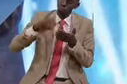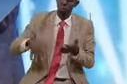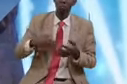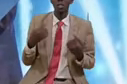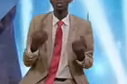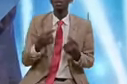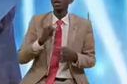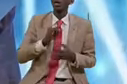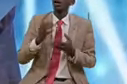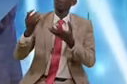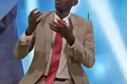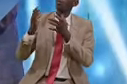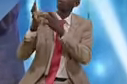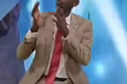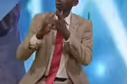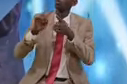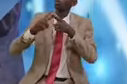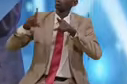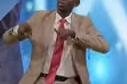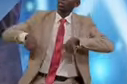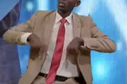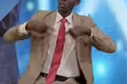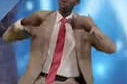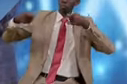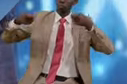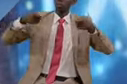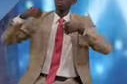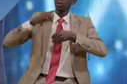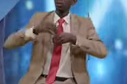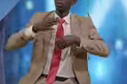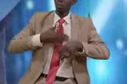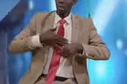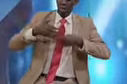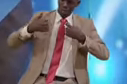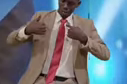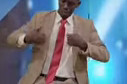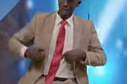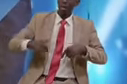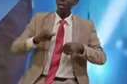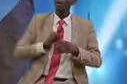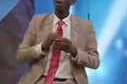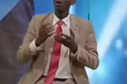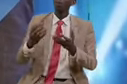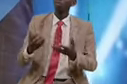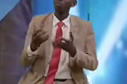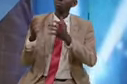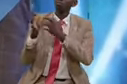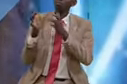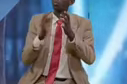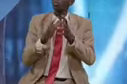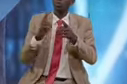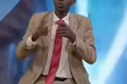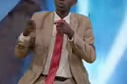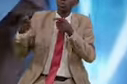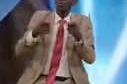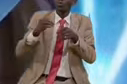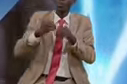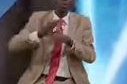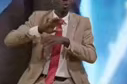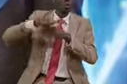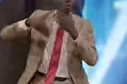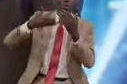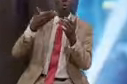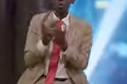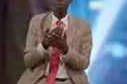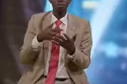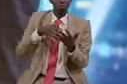reign inside me, in my heart. I want him to reign in every area of my life.